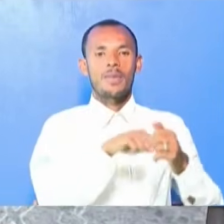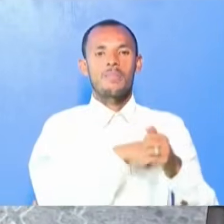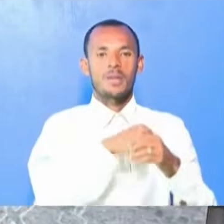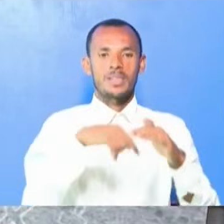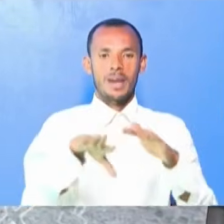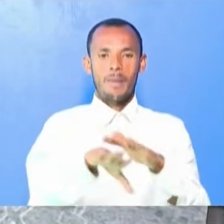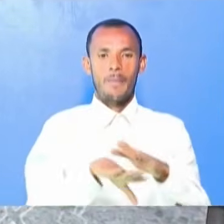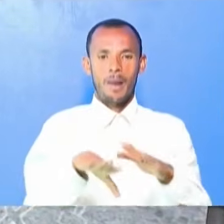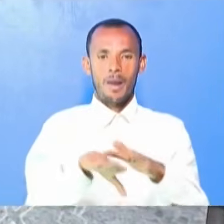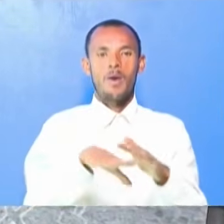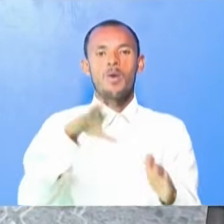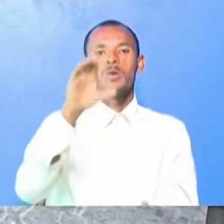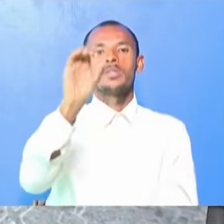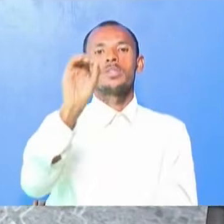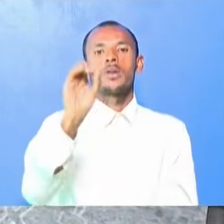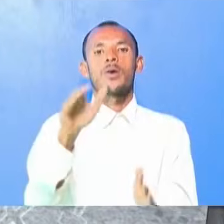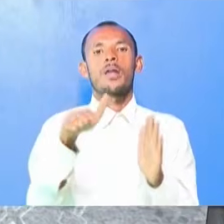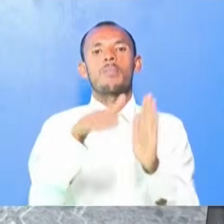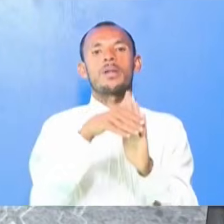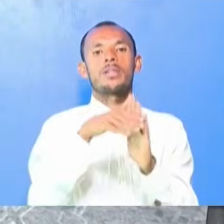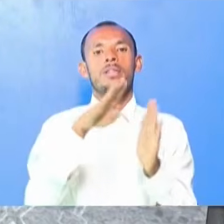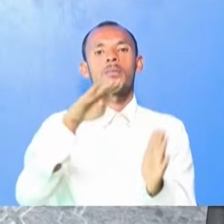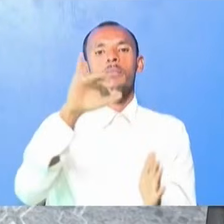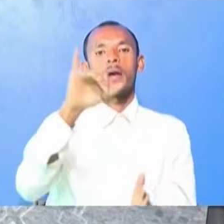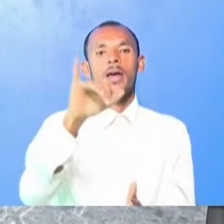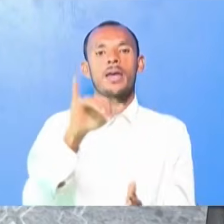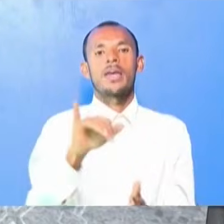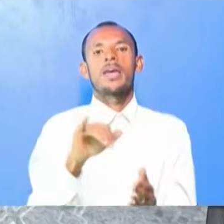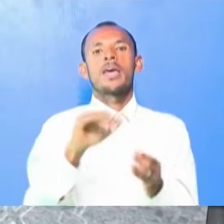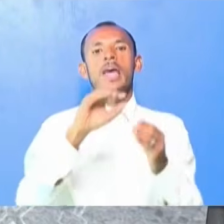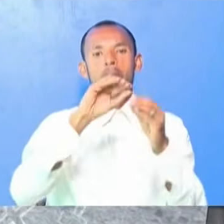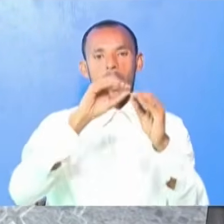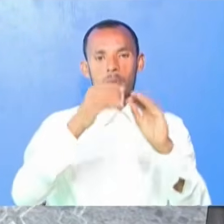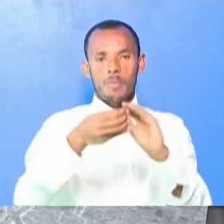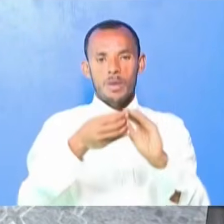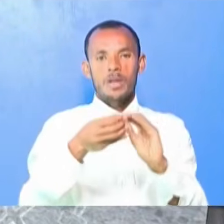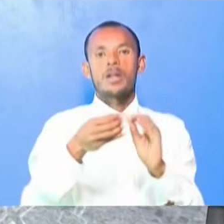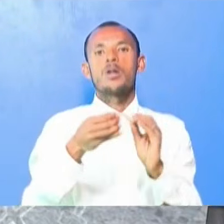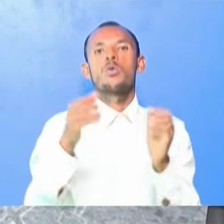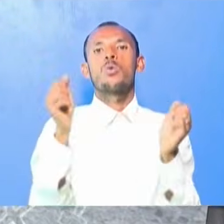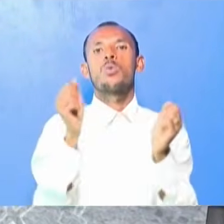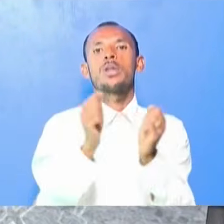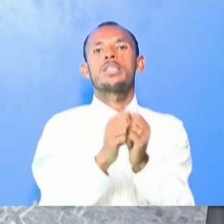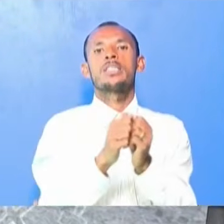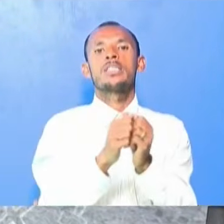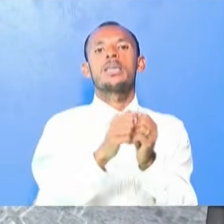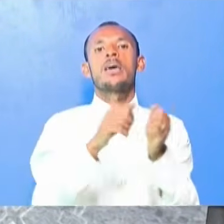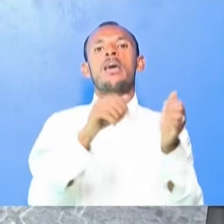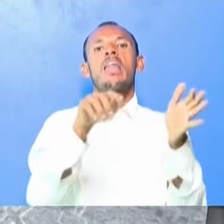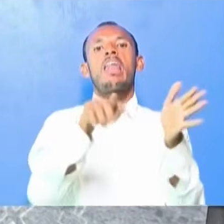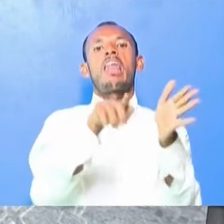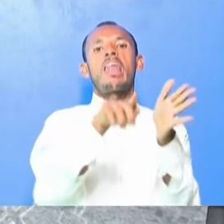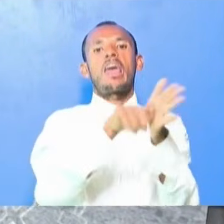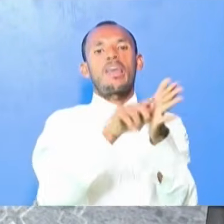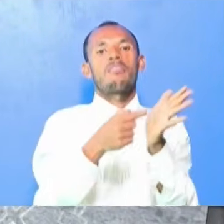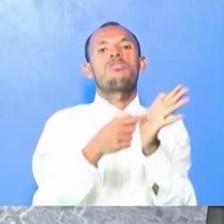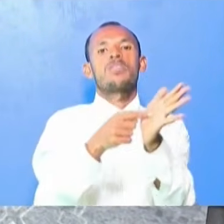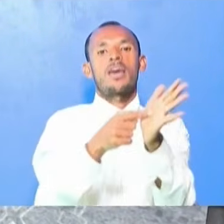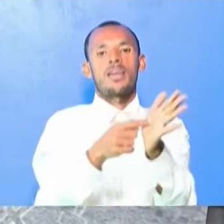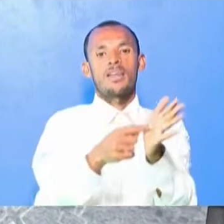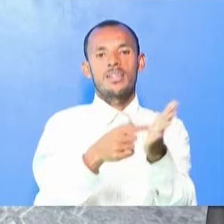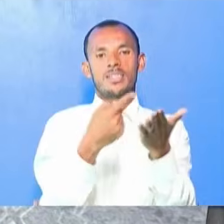0 is represented by a number with minus sign. Therefore,